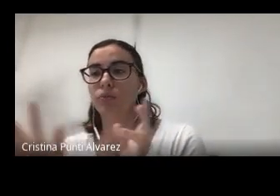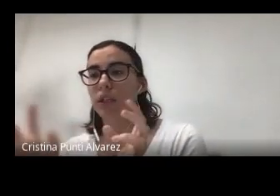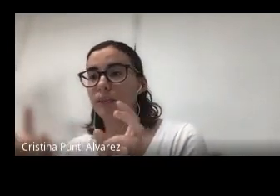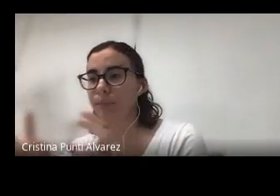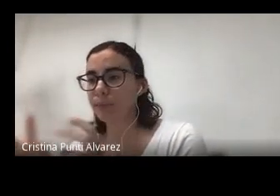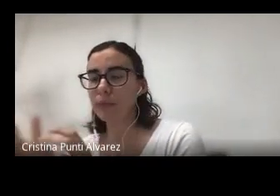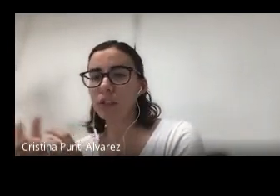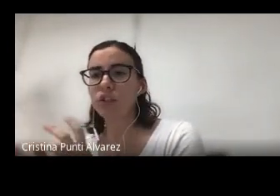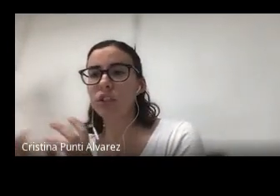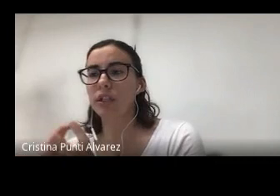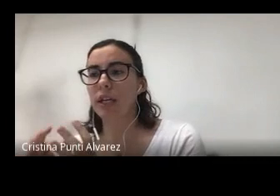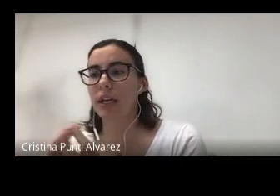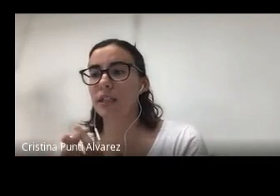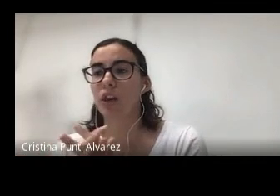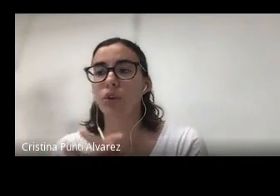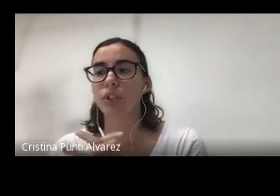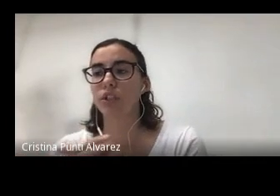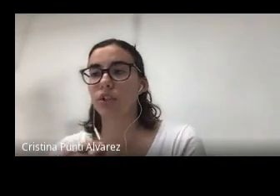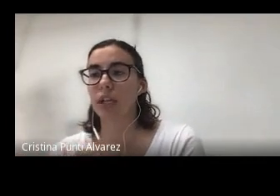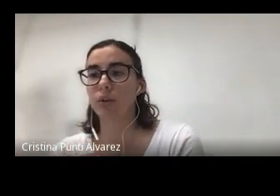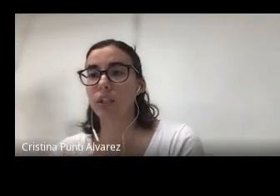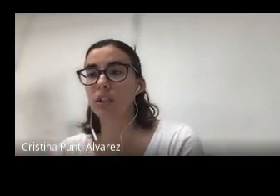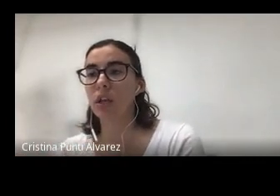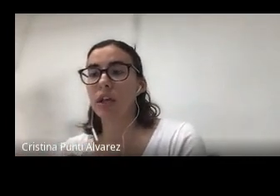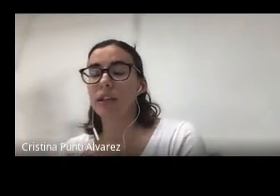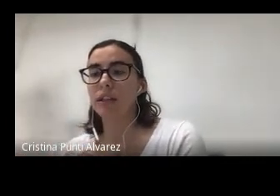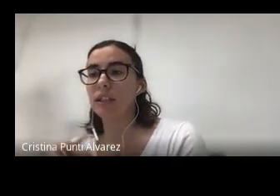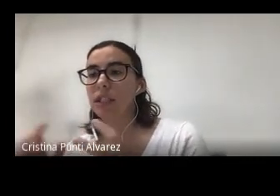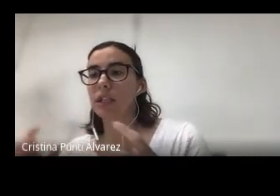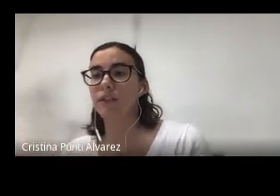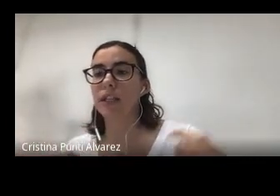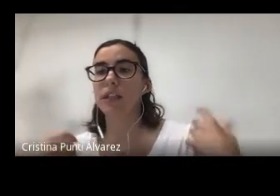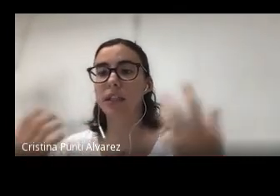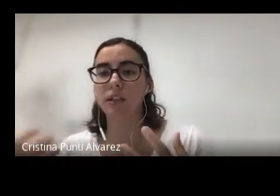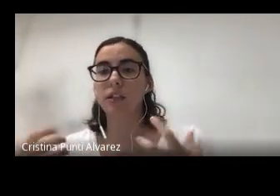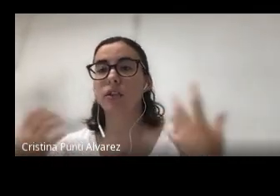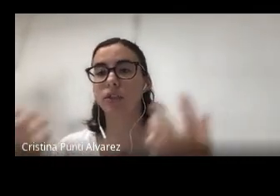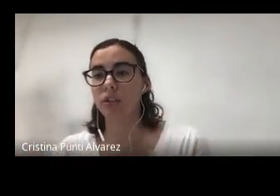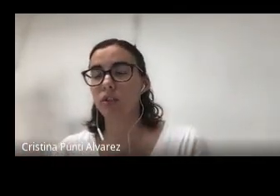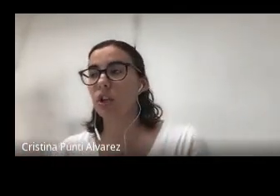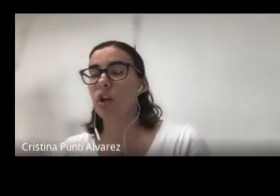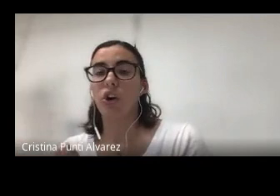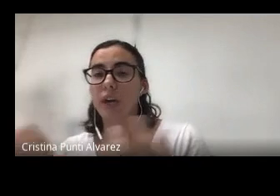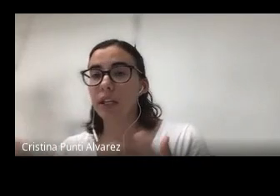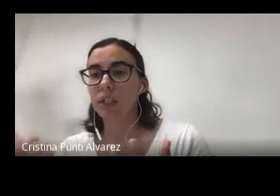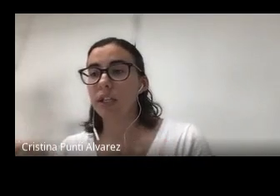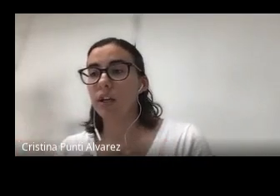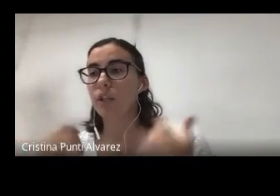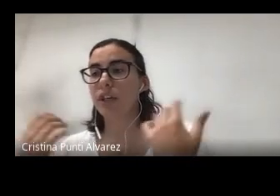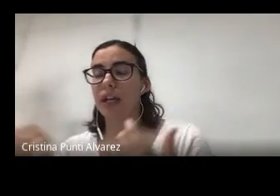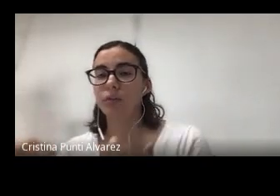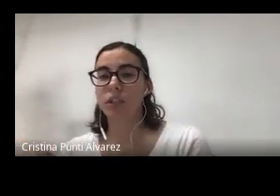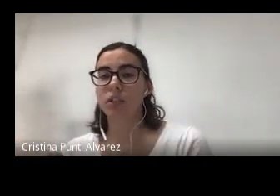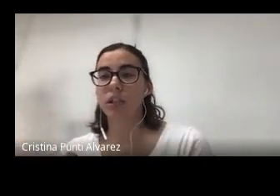language could be considered as a low resource languages. That this means that finding signers, annotators, or anyone in